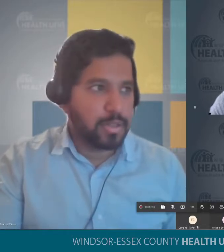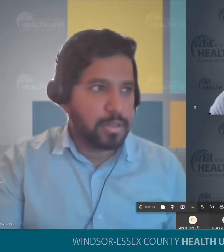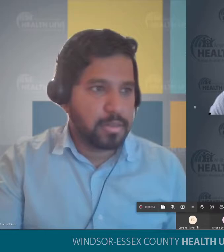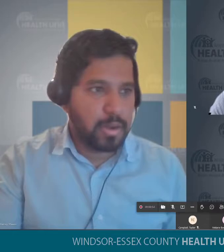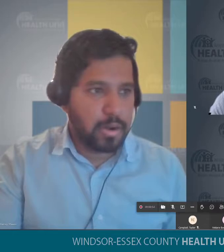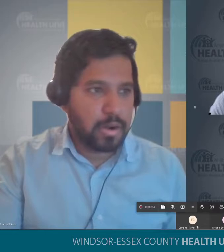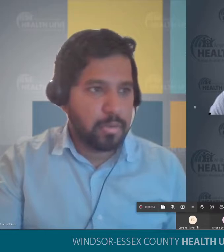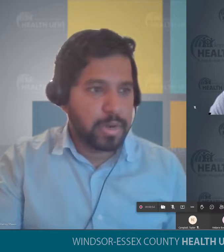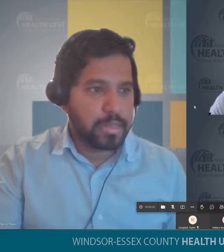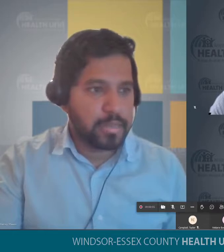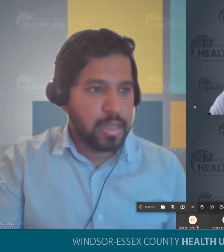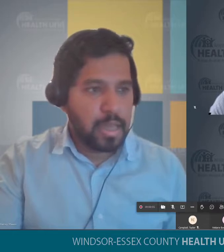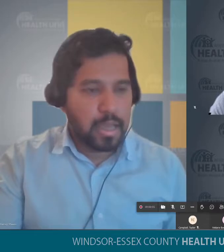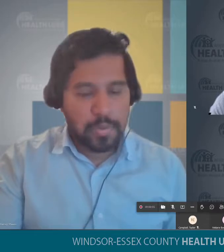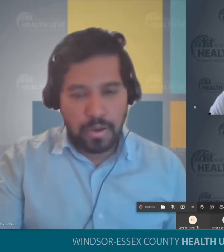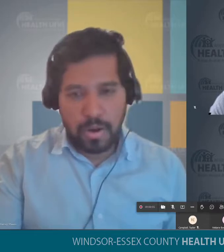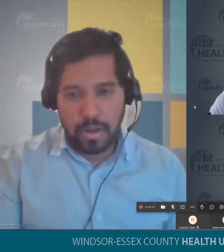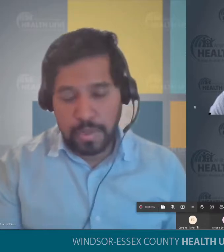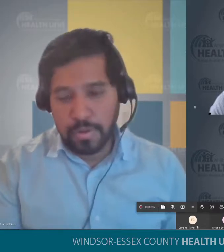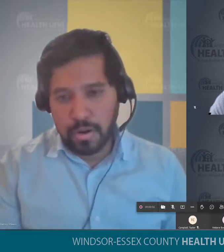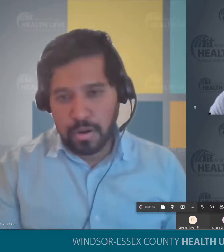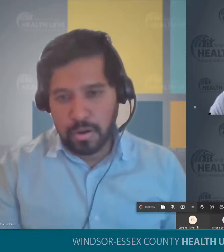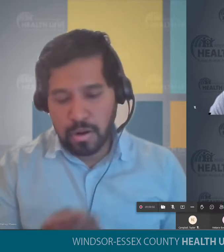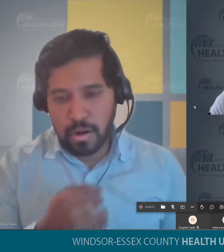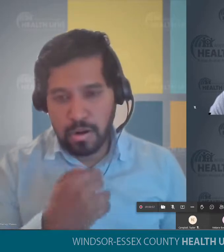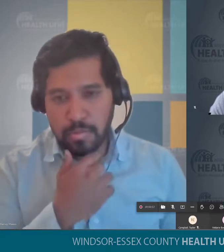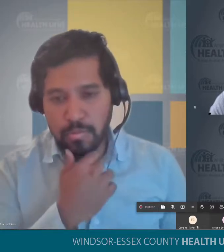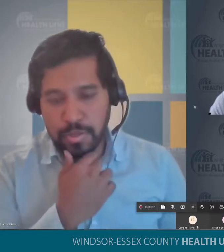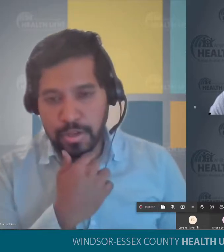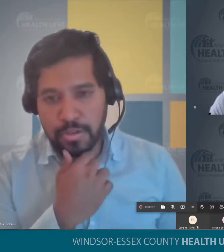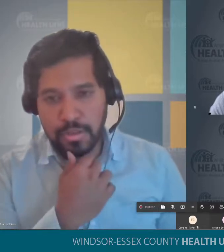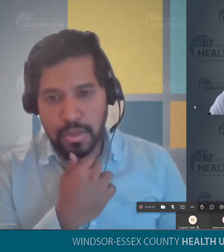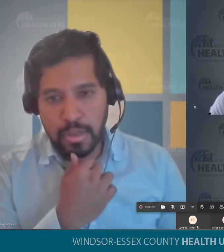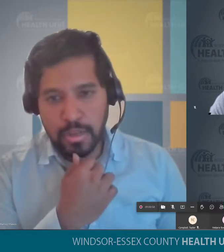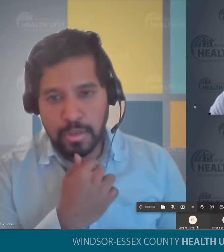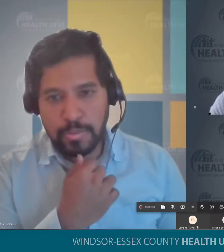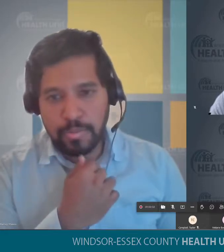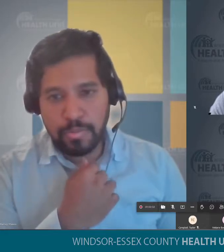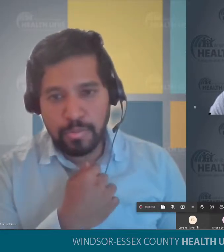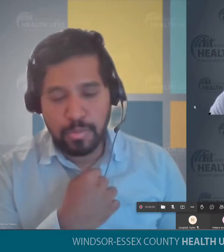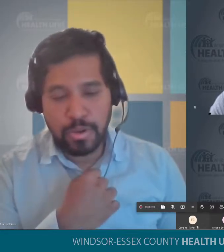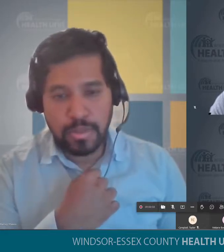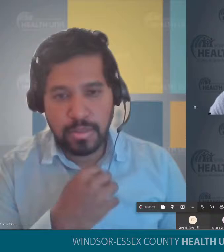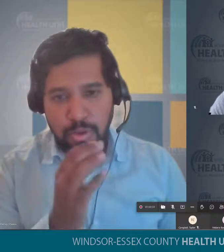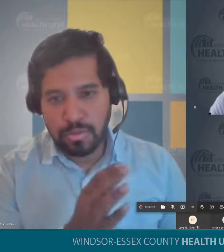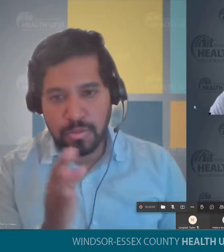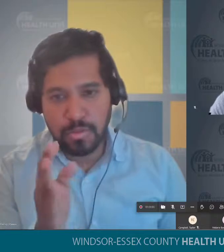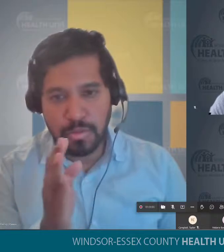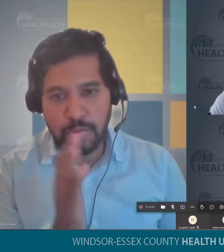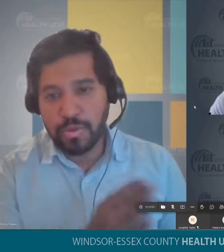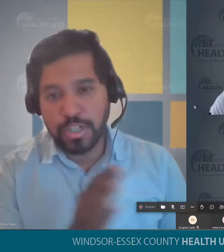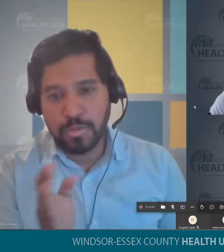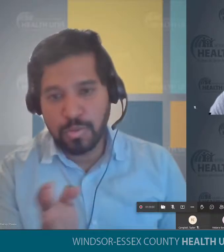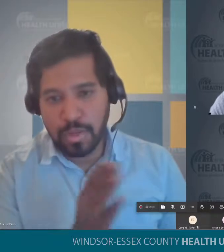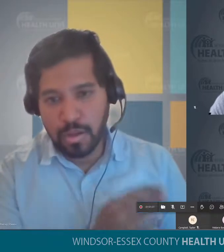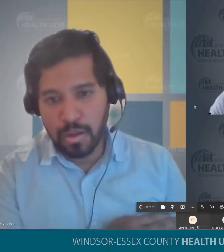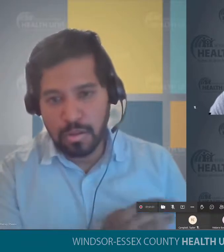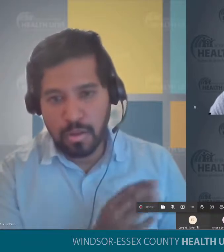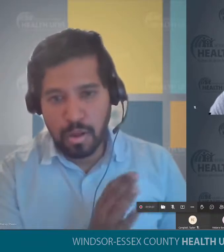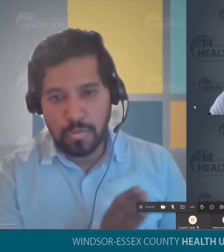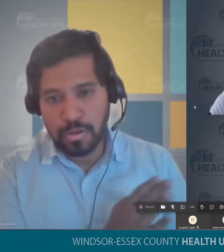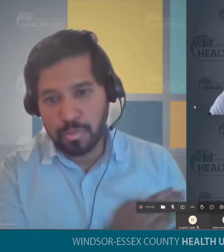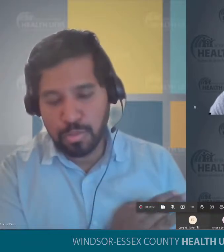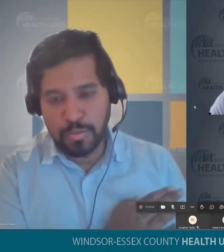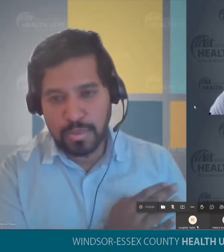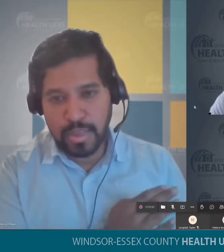wastewater surveillance, our outbreaks. Even on our figures presented, we also differentiate between